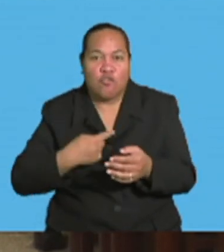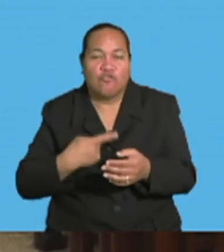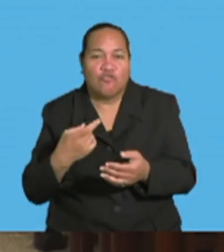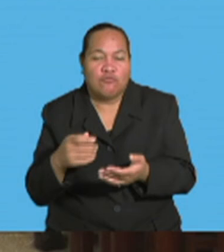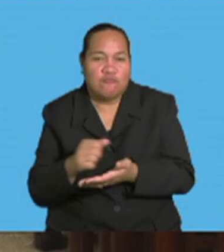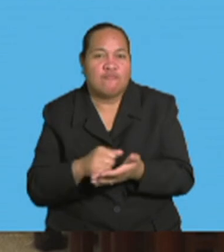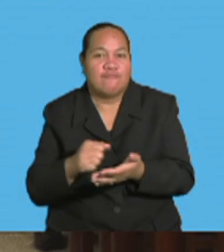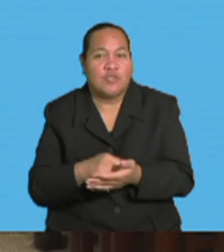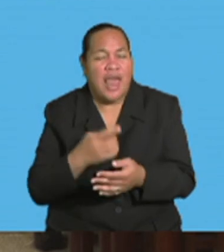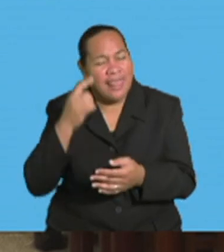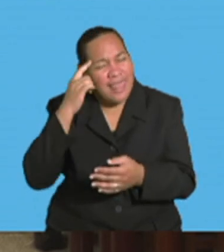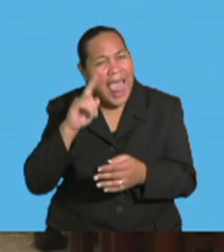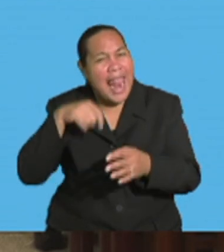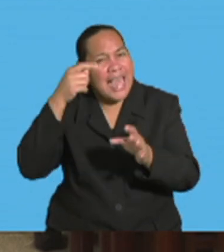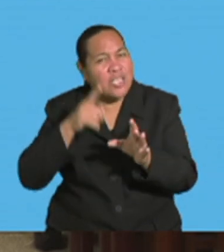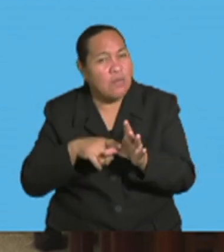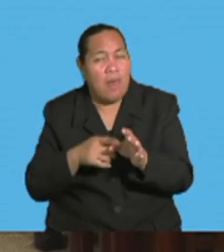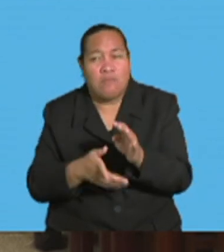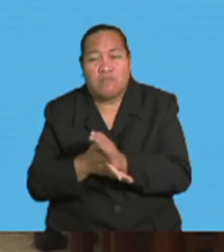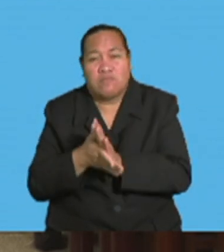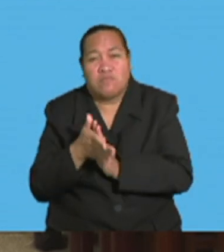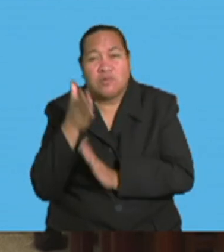for next year, it's one of the highest